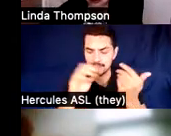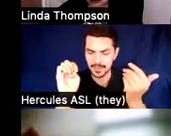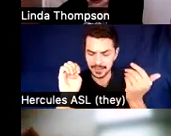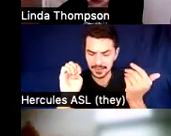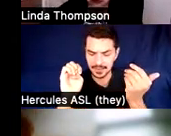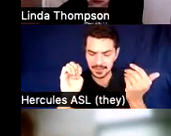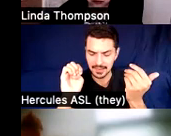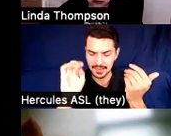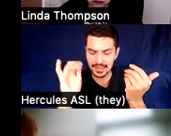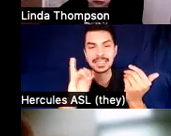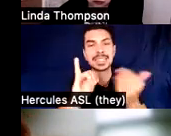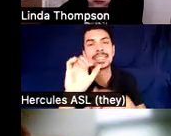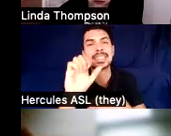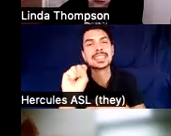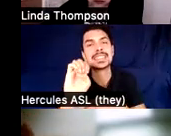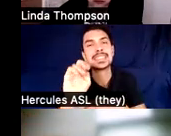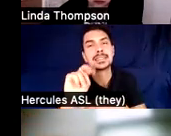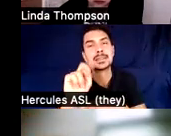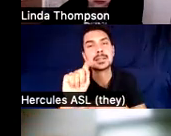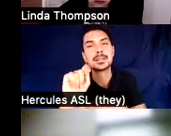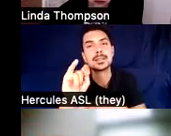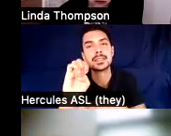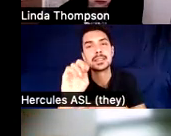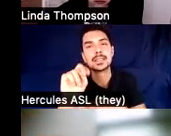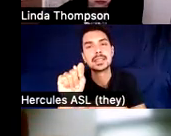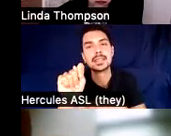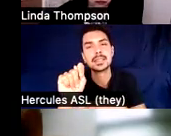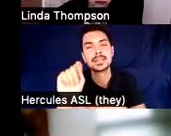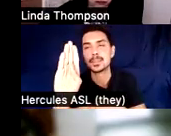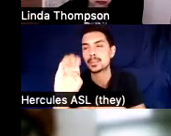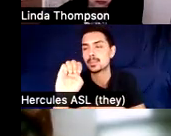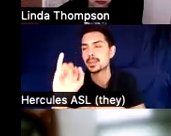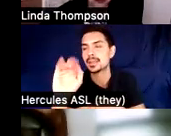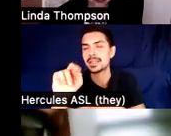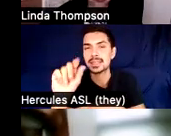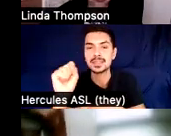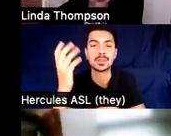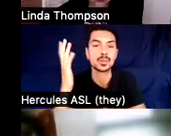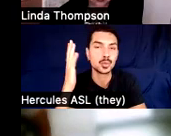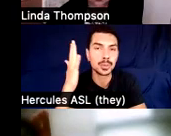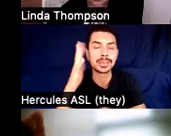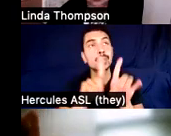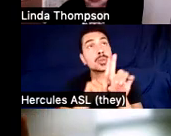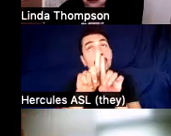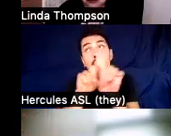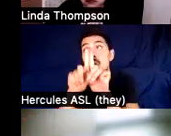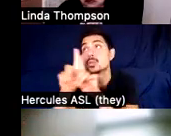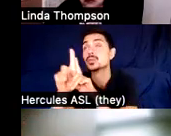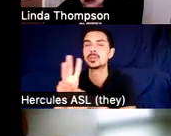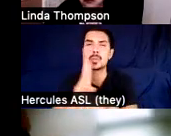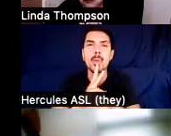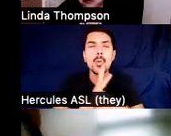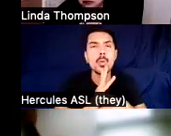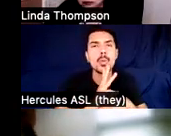it's like sentient beings, right? The trees and the stars and the water and